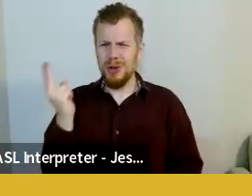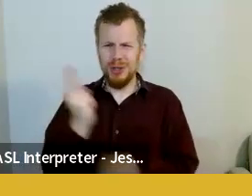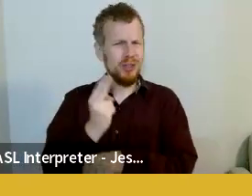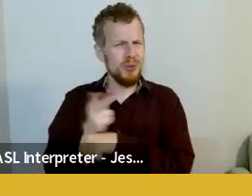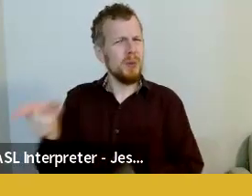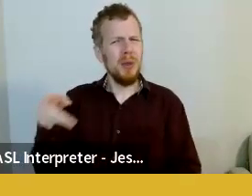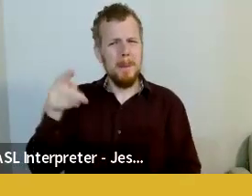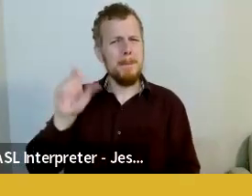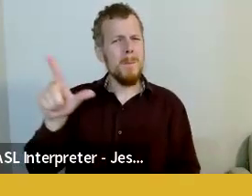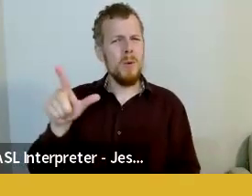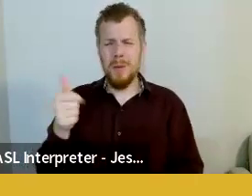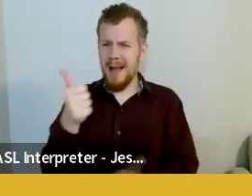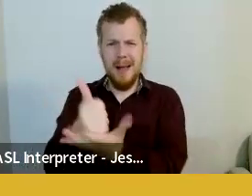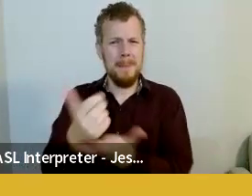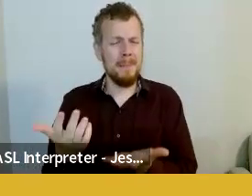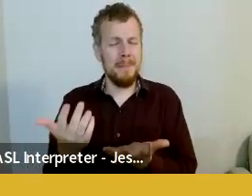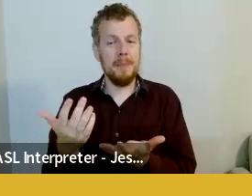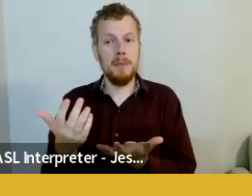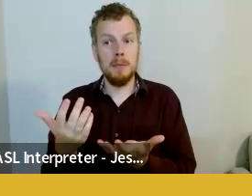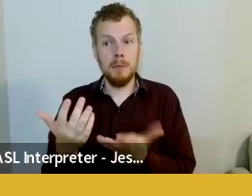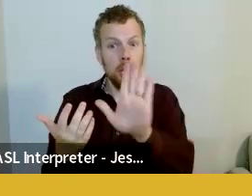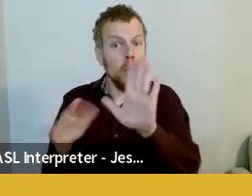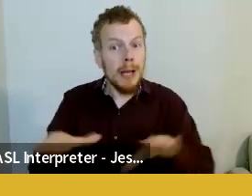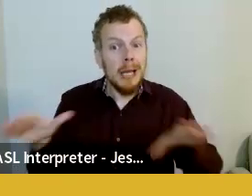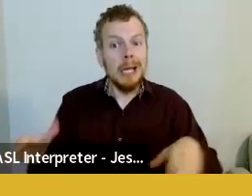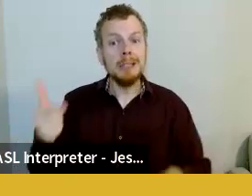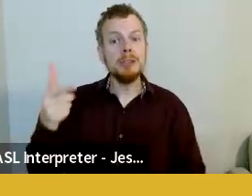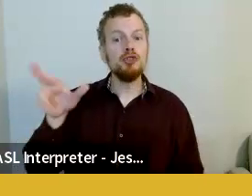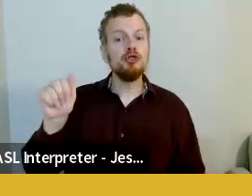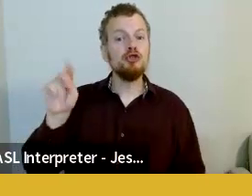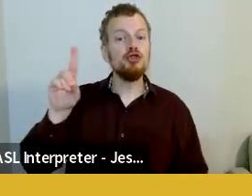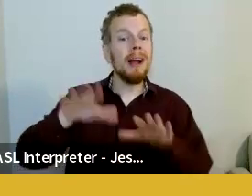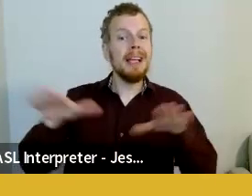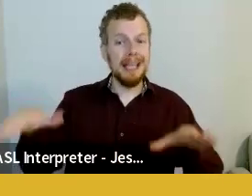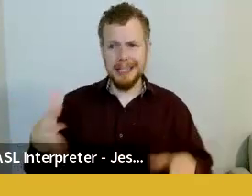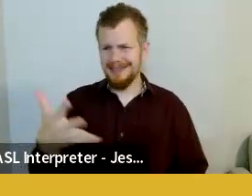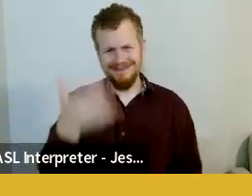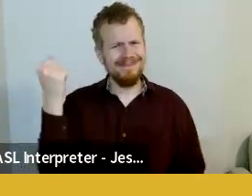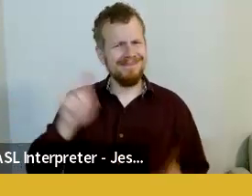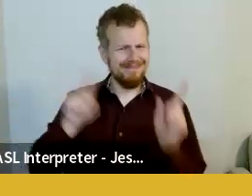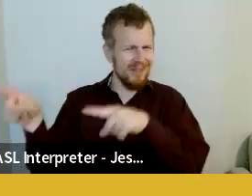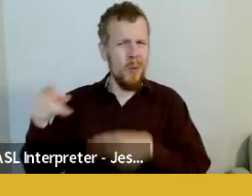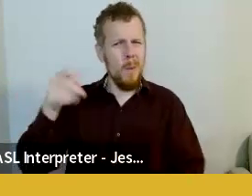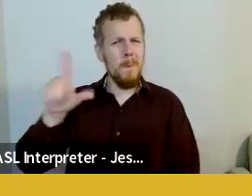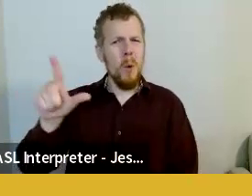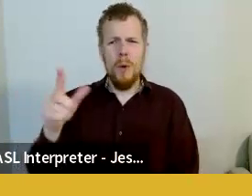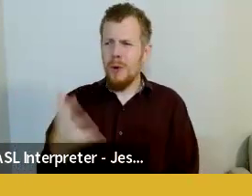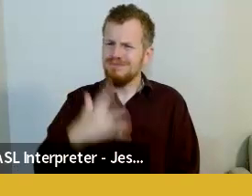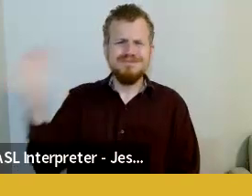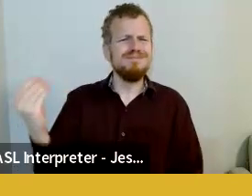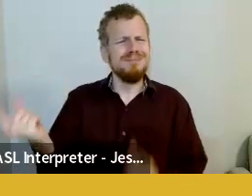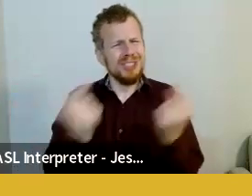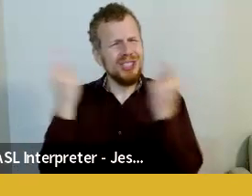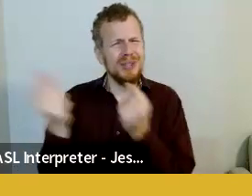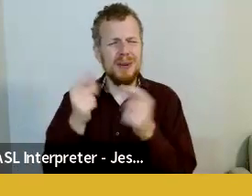to your benefit, especially if you do have kids, grandkids. This is a great way just for you guys to get out, one, stay